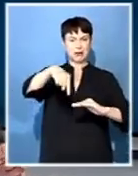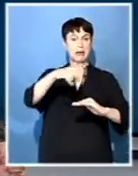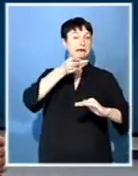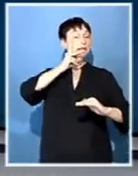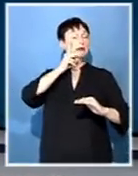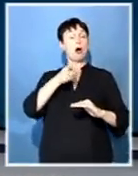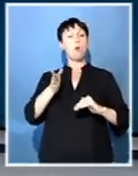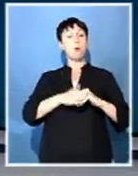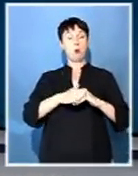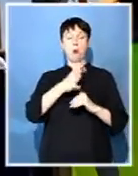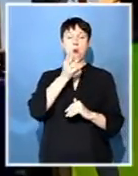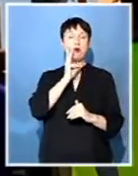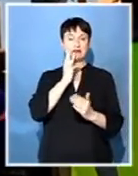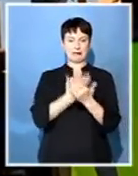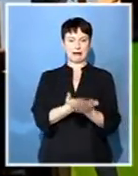supply.